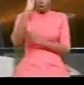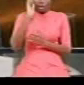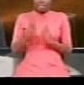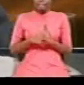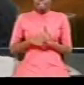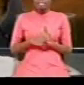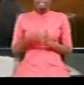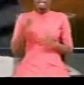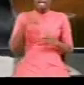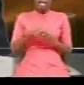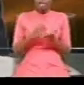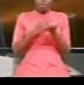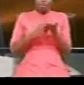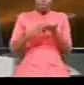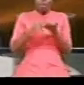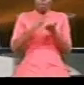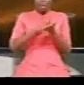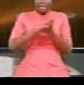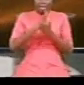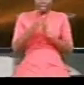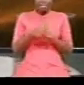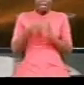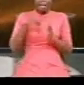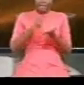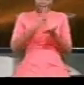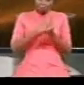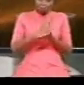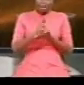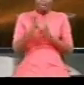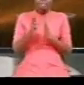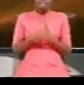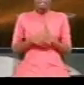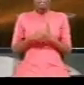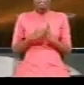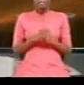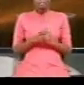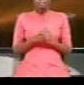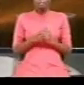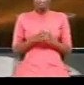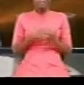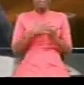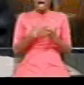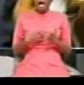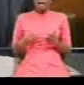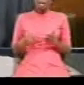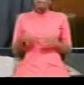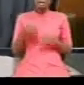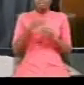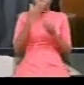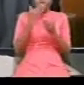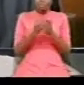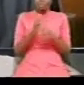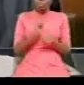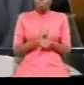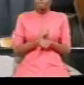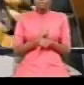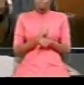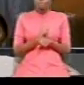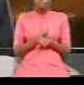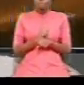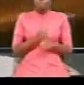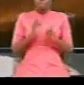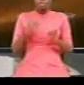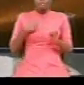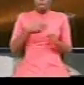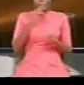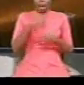godliness, in holiness, in righteousness. and in good works. In fact, we